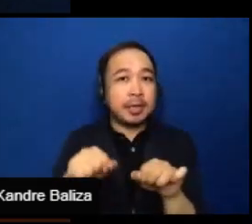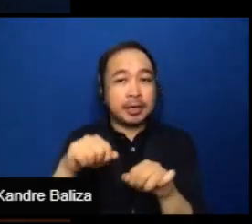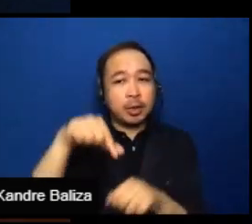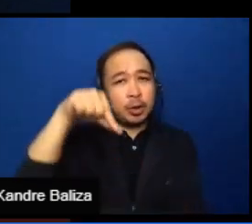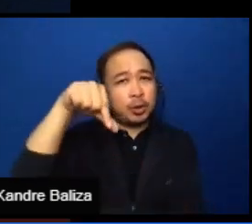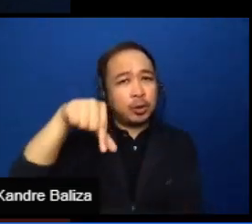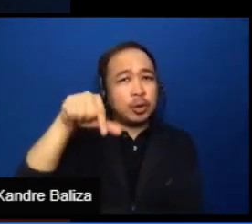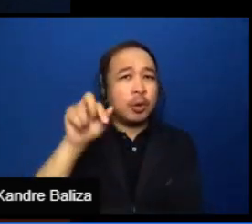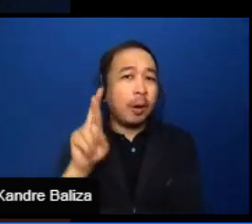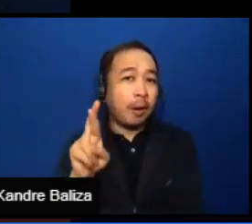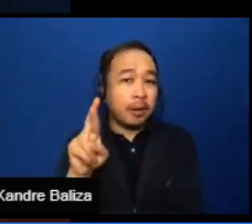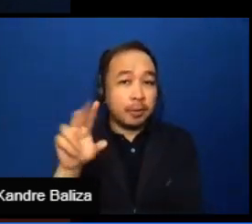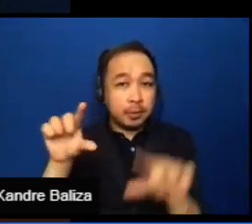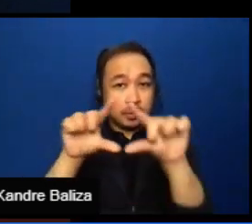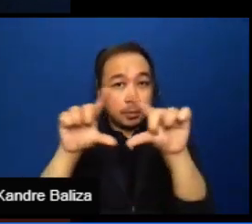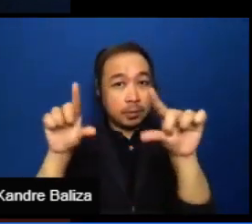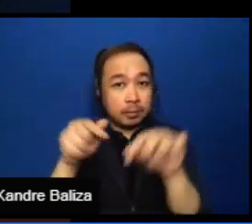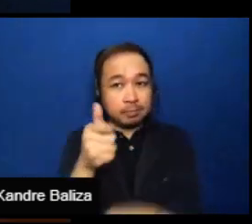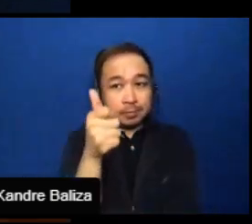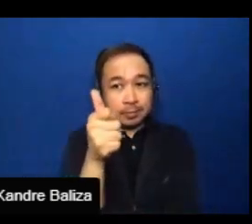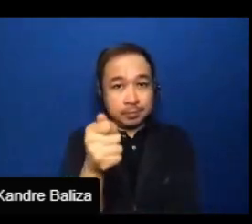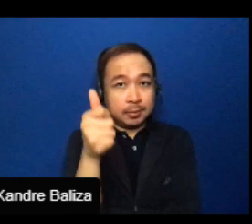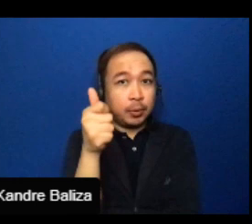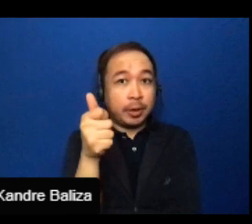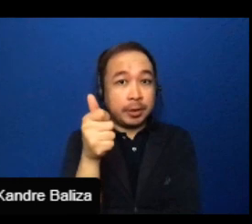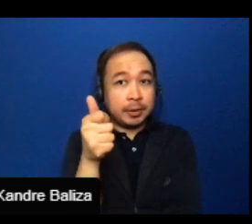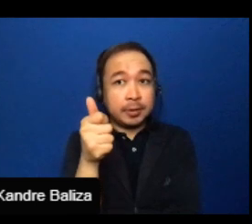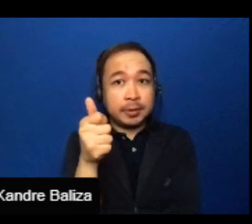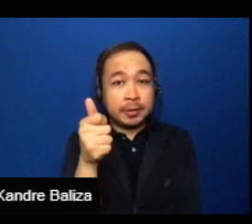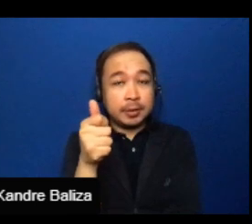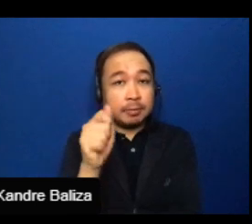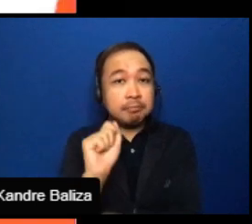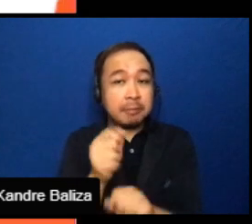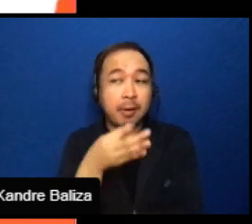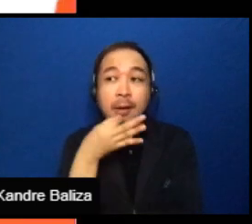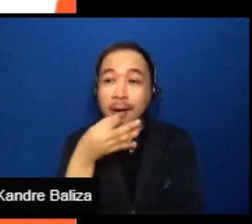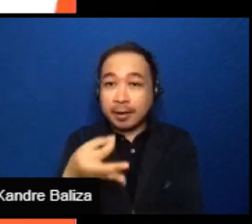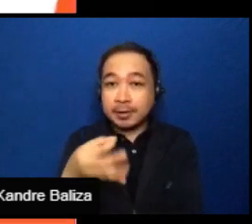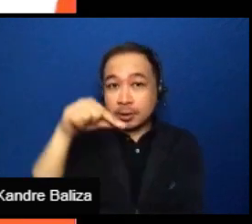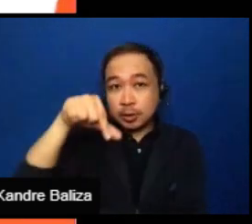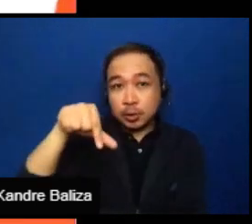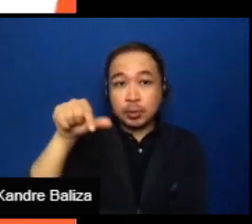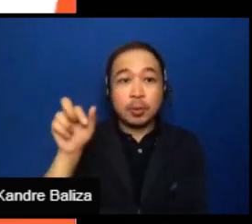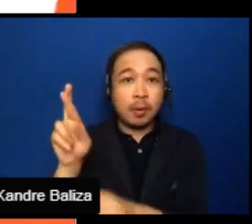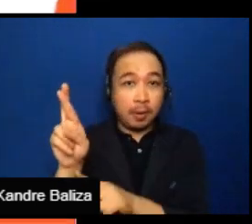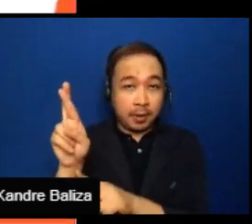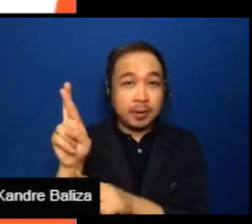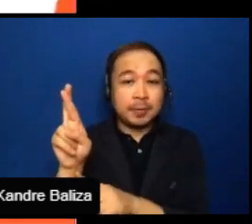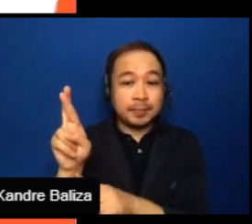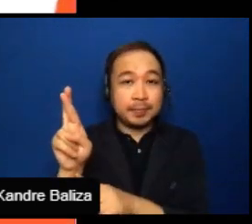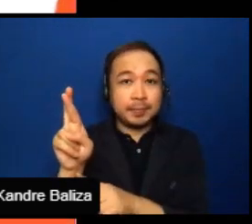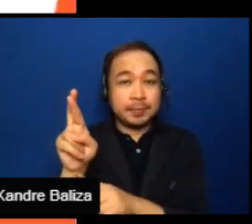presently reflected on your screens. And may I request the QR code to be reflected, please, again?